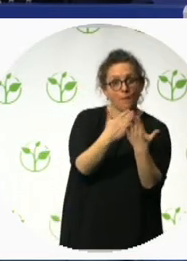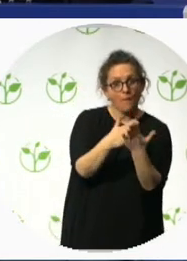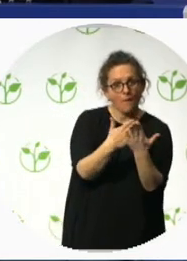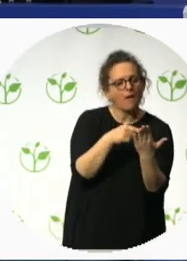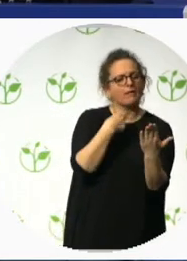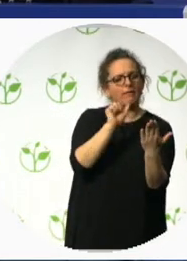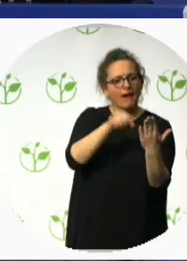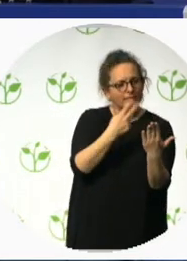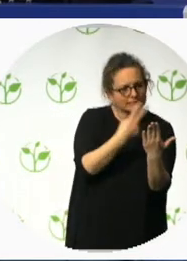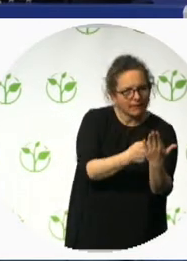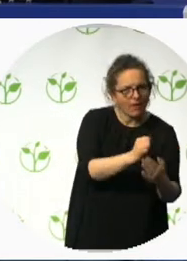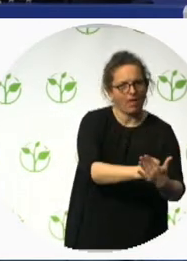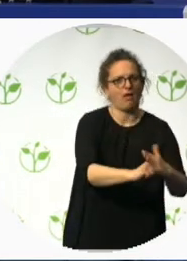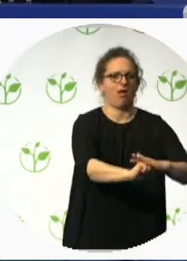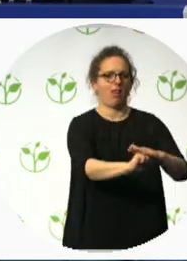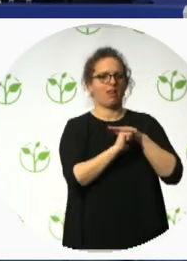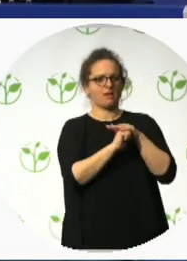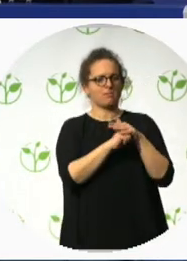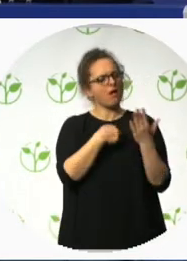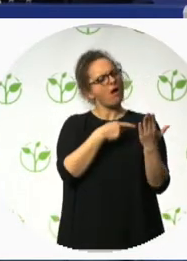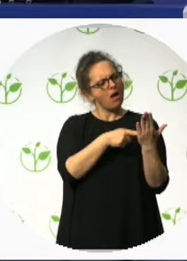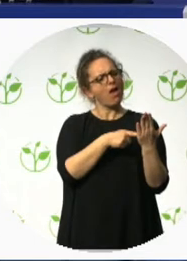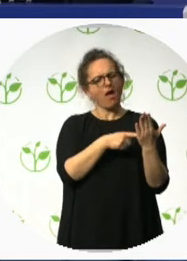that today I don't have the time to show you the demonstration, but